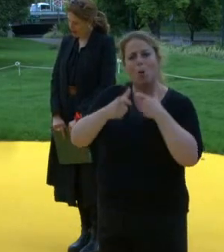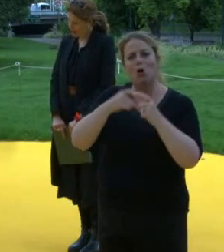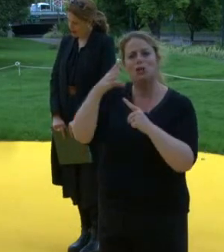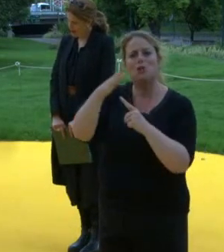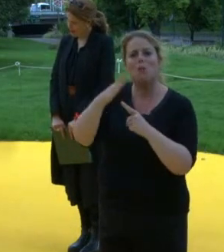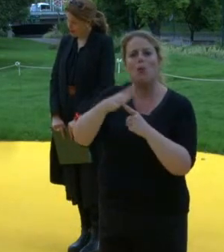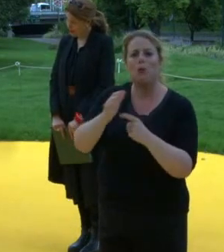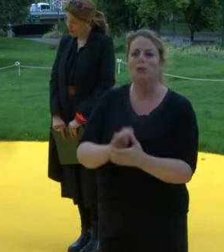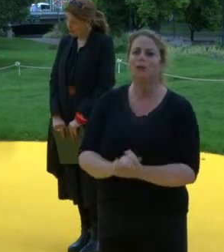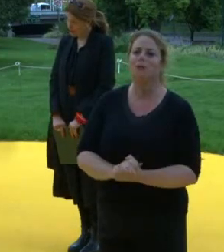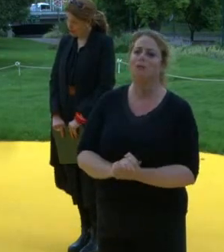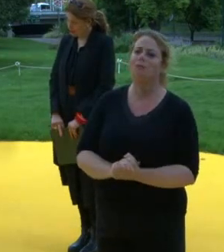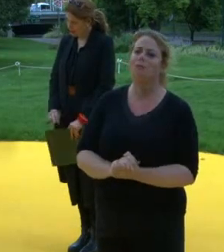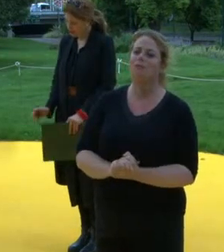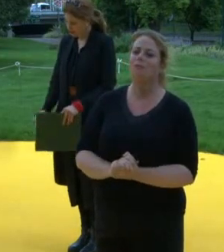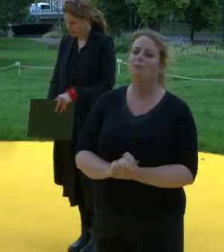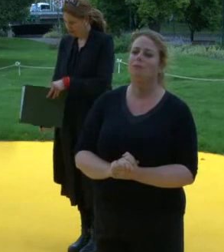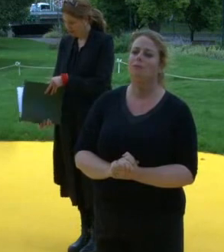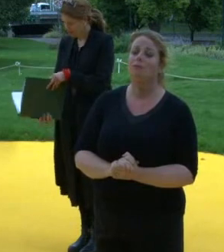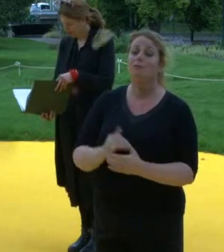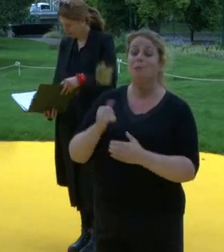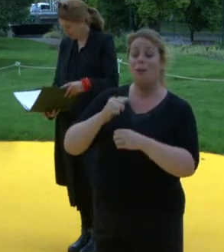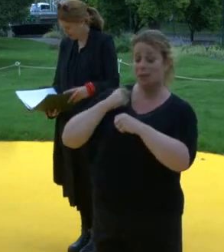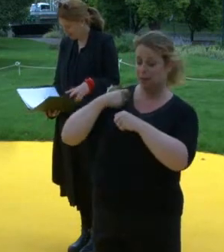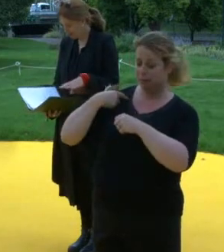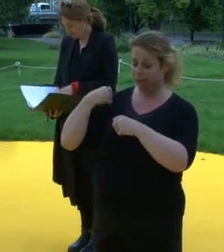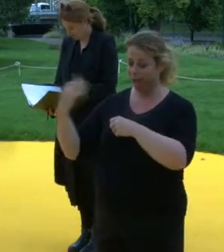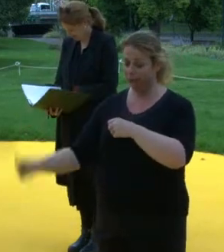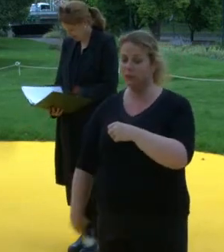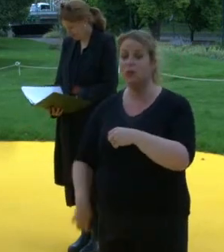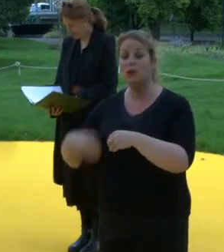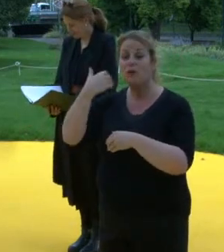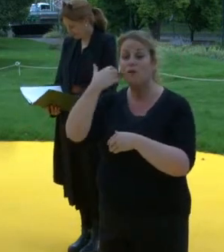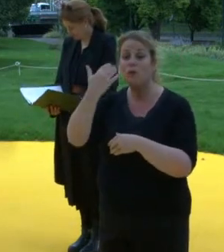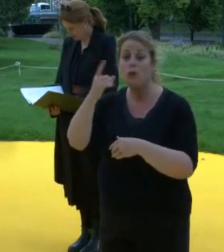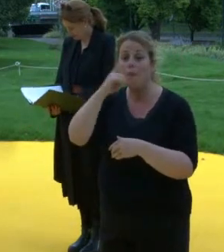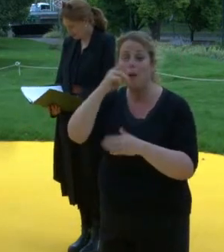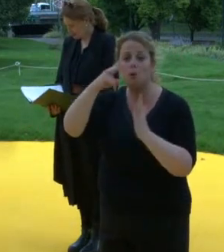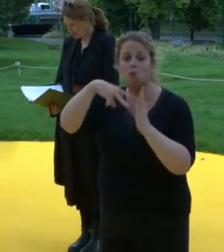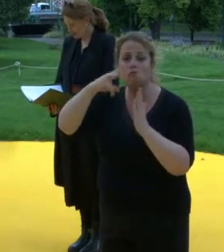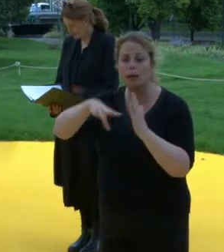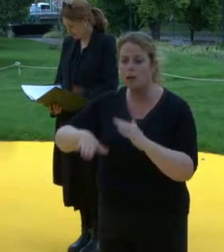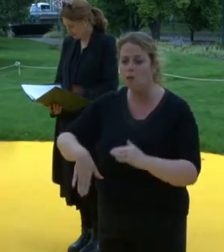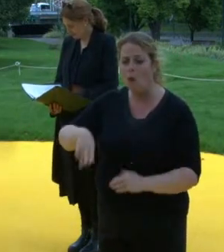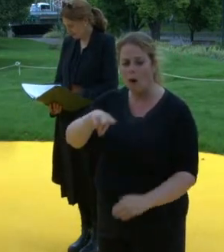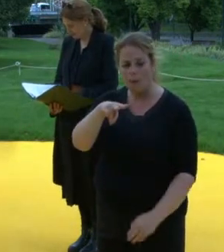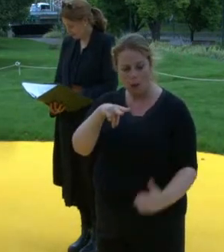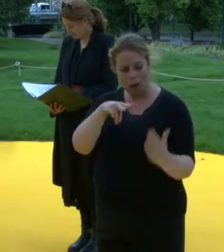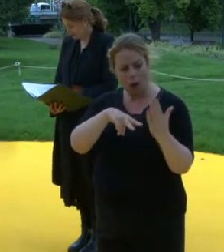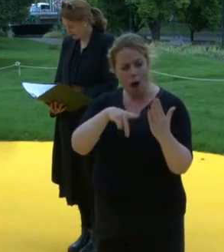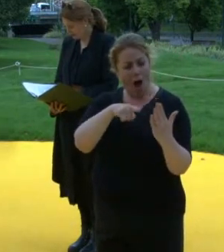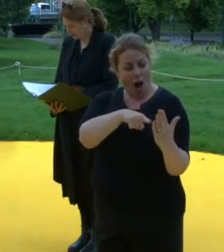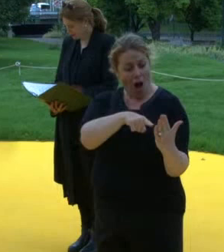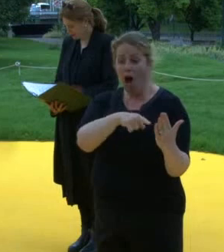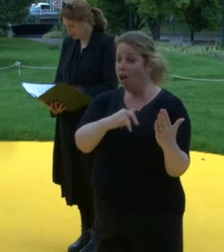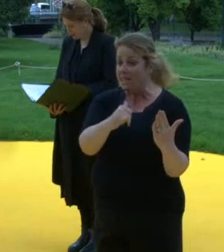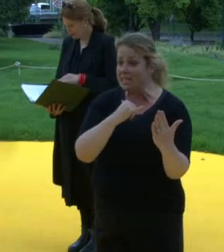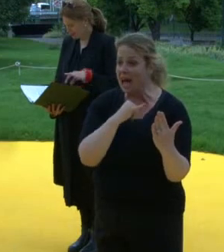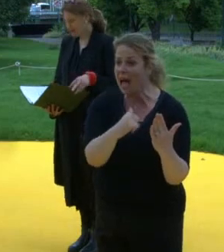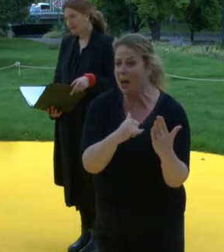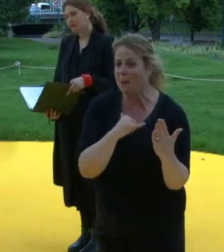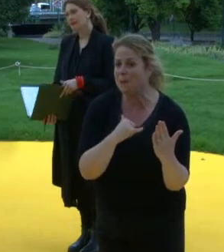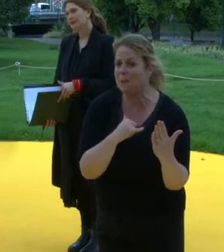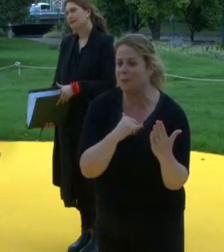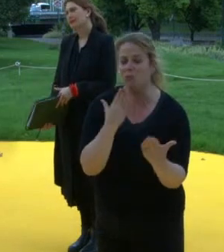matter, that there may be a generation of future readers who will grow up seeing themselves on the page, which is just such